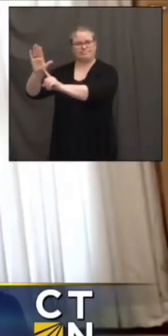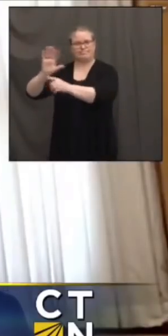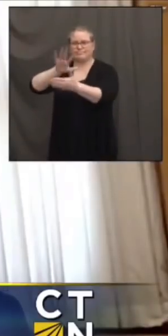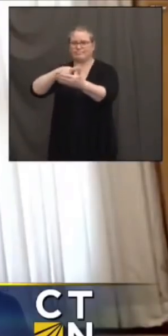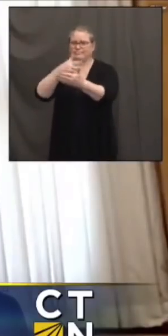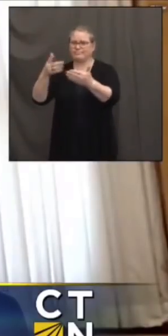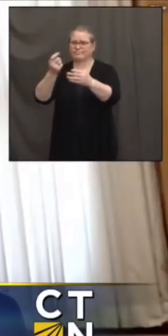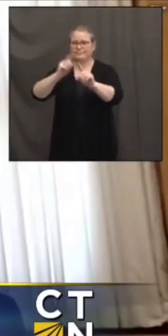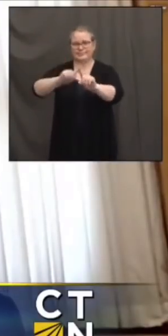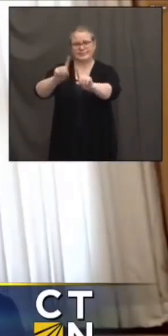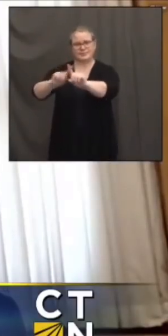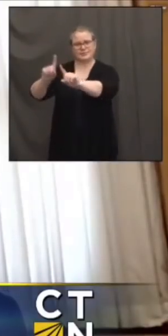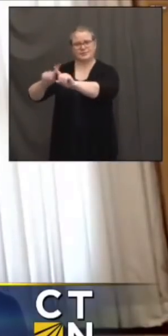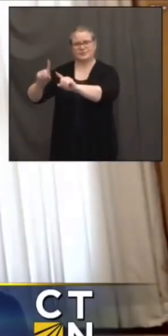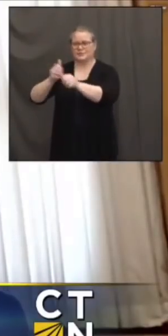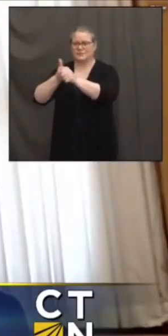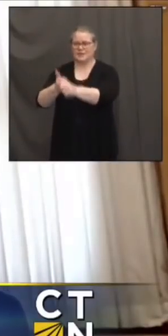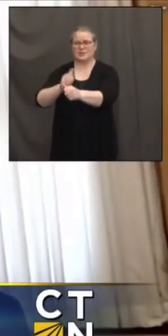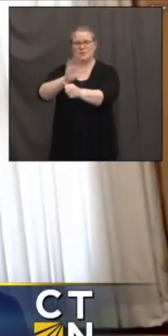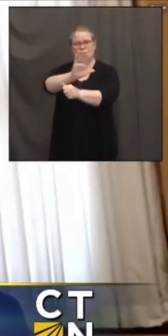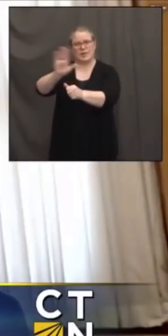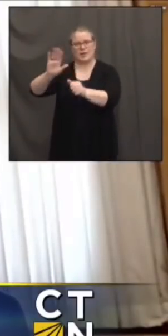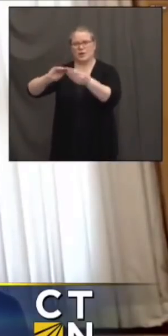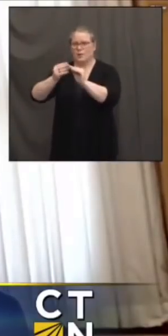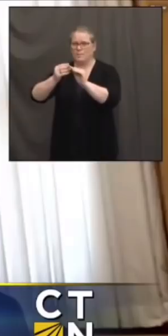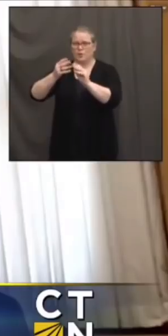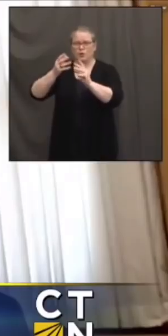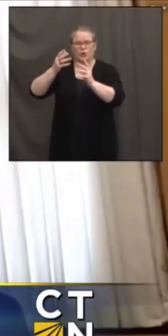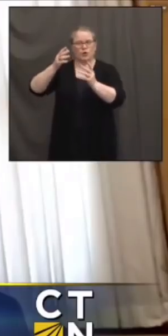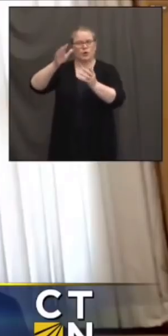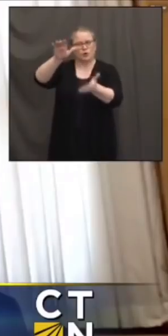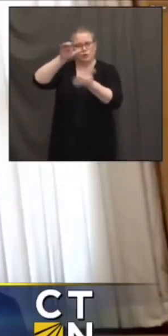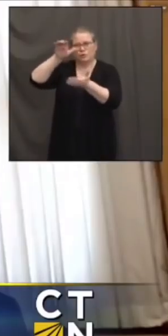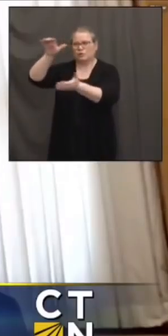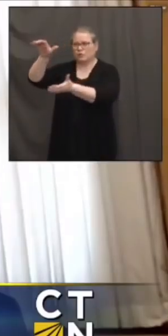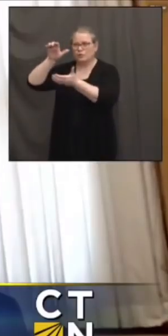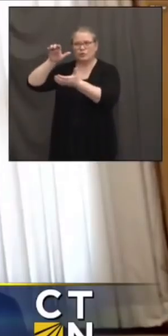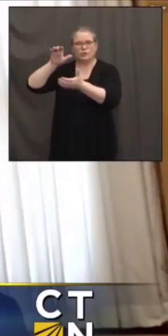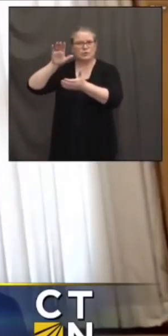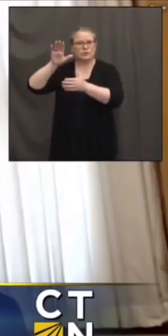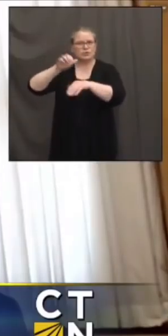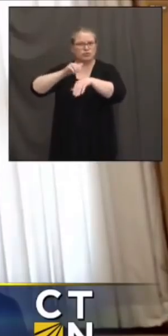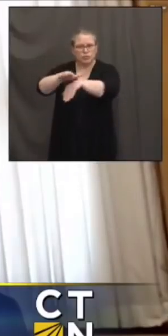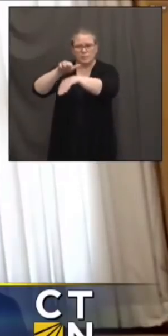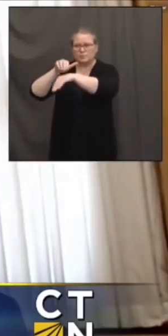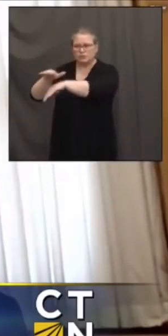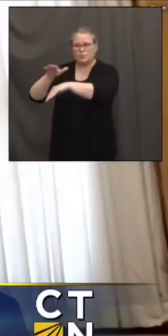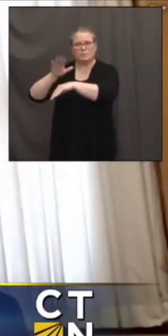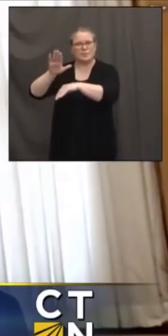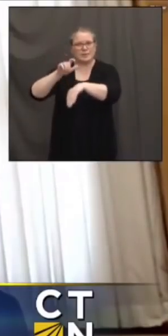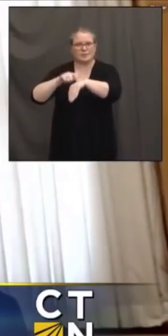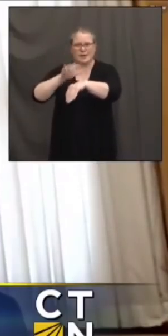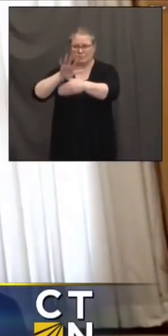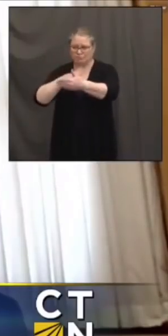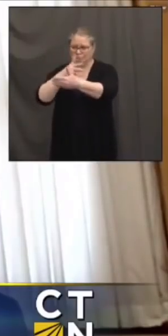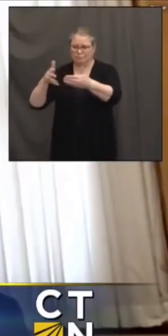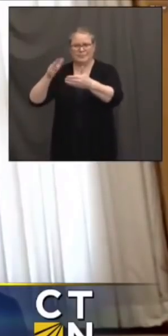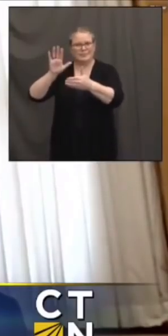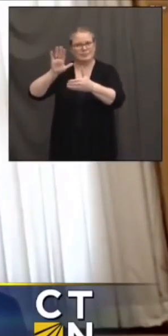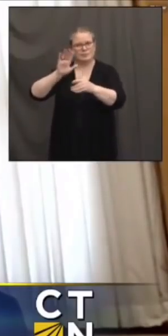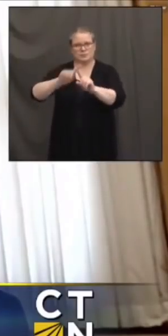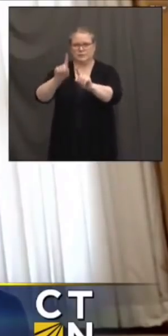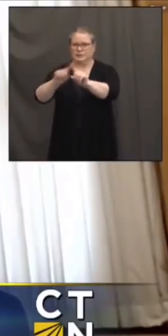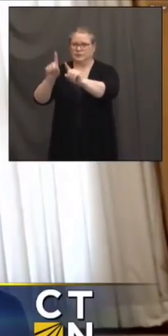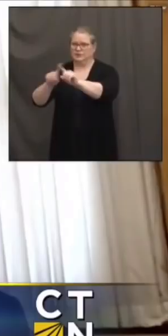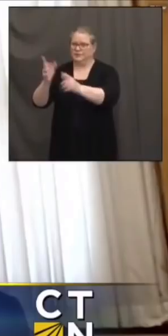on, when they get guidance and clarity on what their allocation is going to be, when they get their shipments, how they handle their schedulers and their staffing